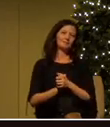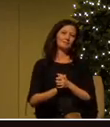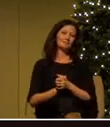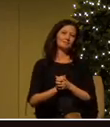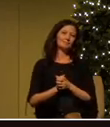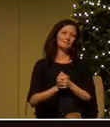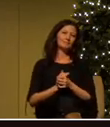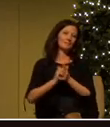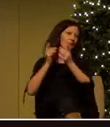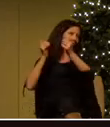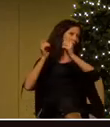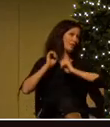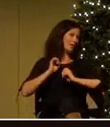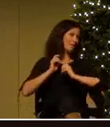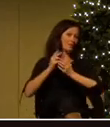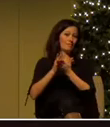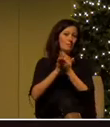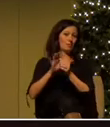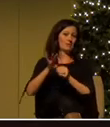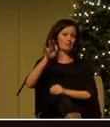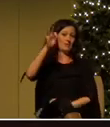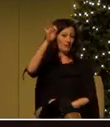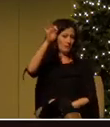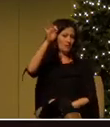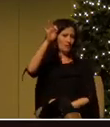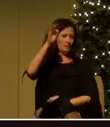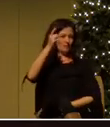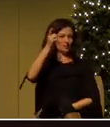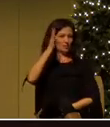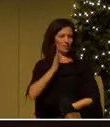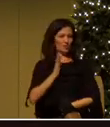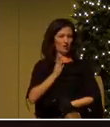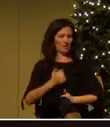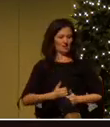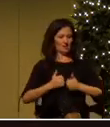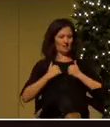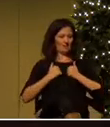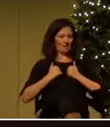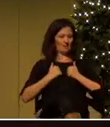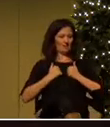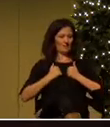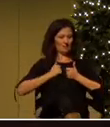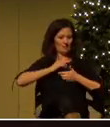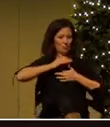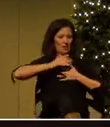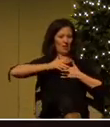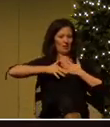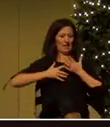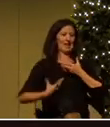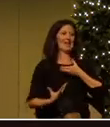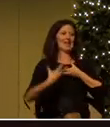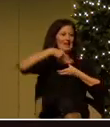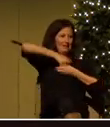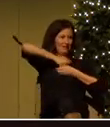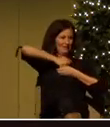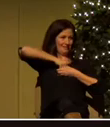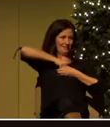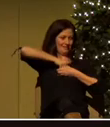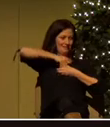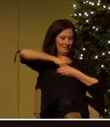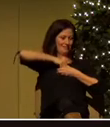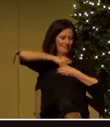The gift of the Holy Spirit is God dwelling in us. It is the gift of